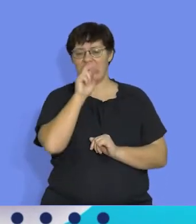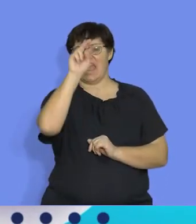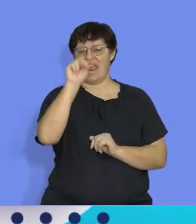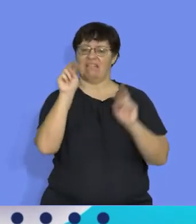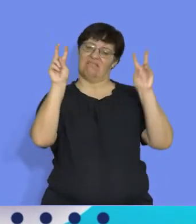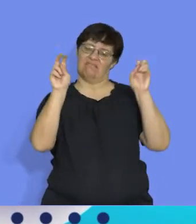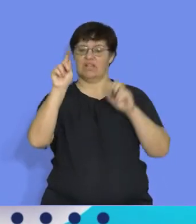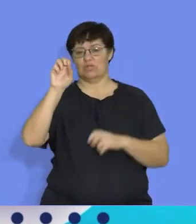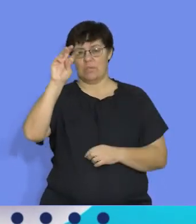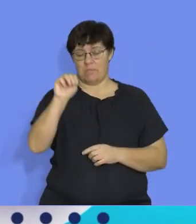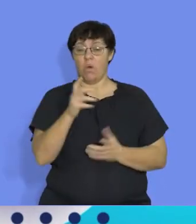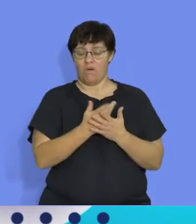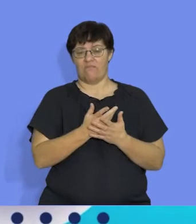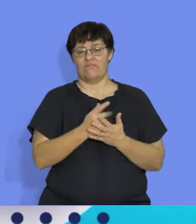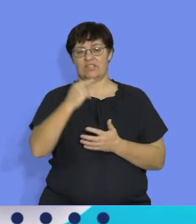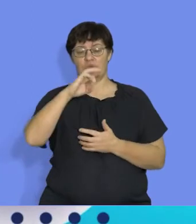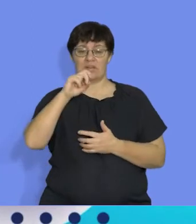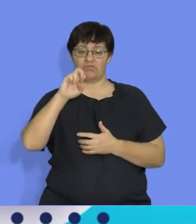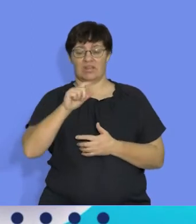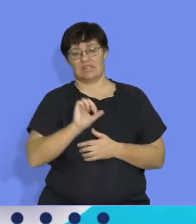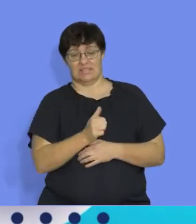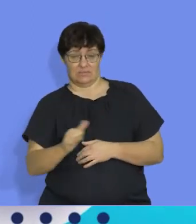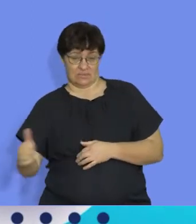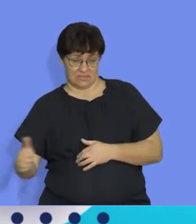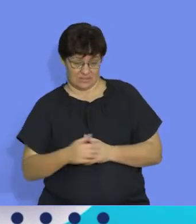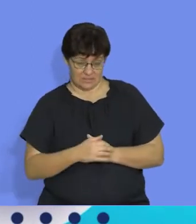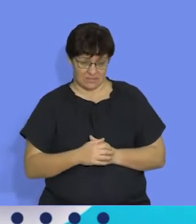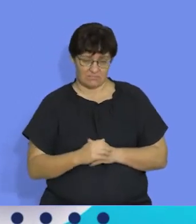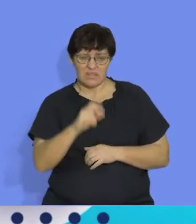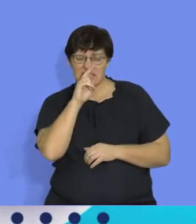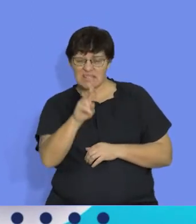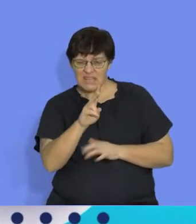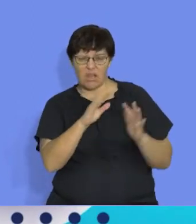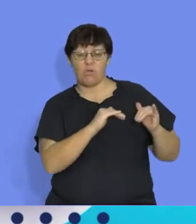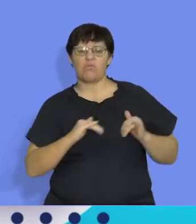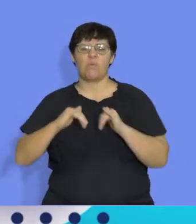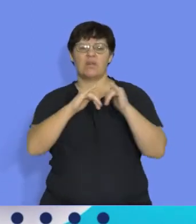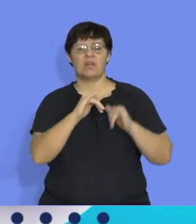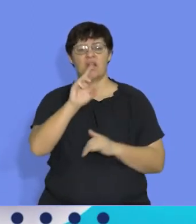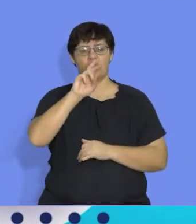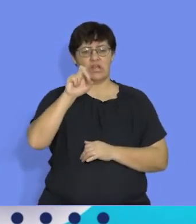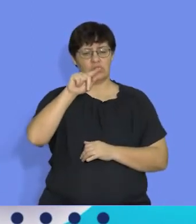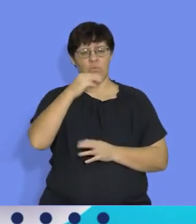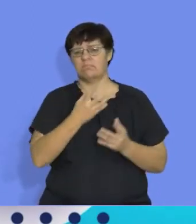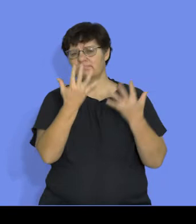of a geometric sequence. Let's have a look at how we work out the common ratio.